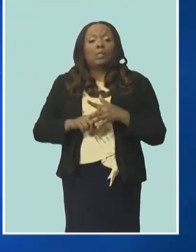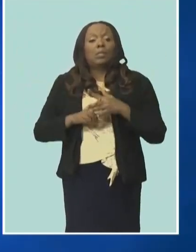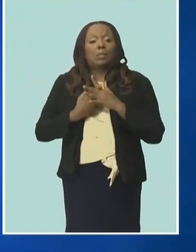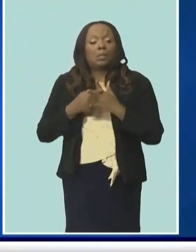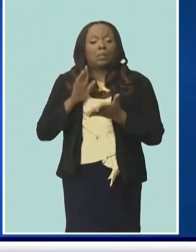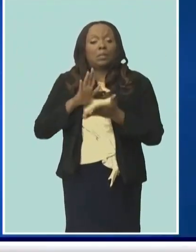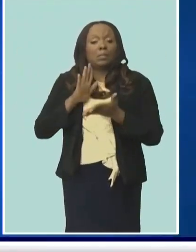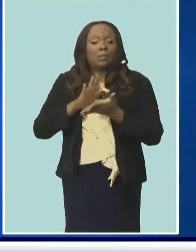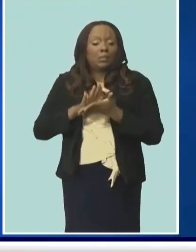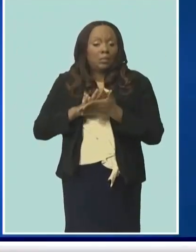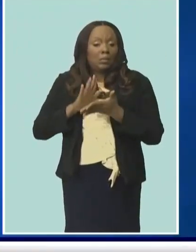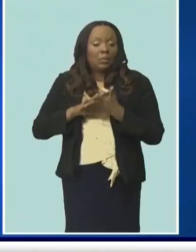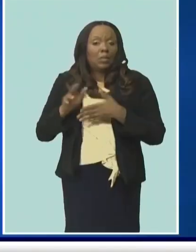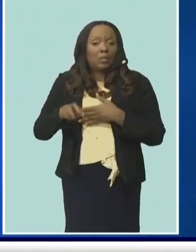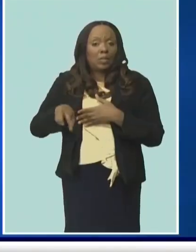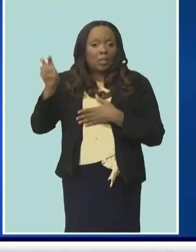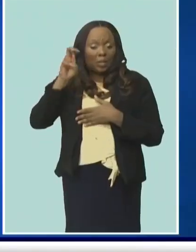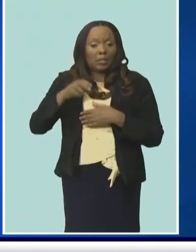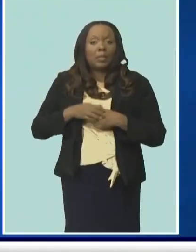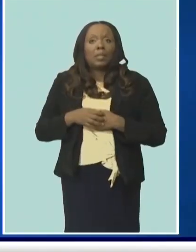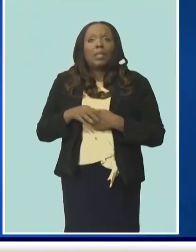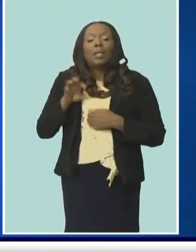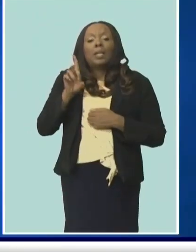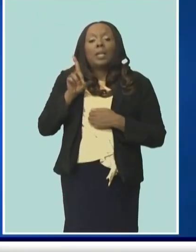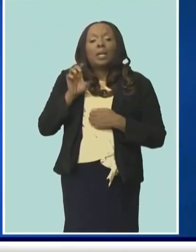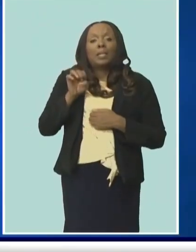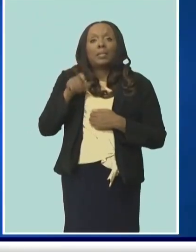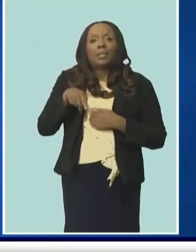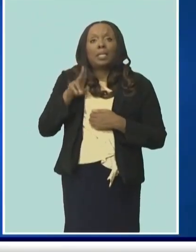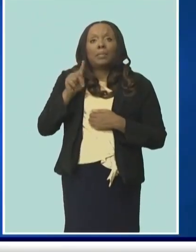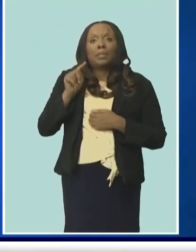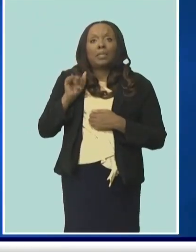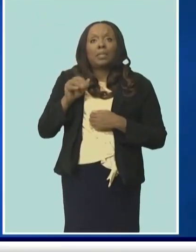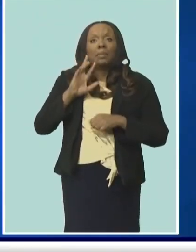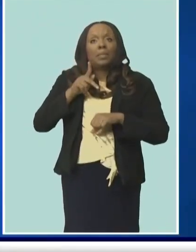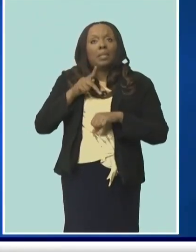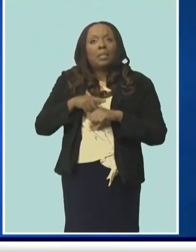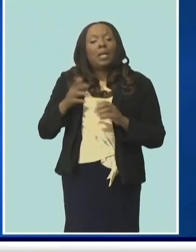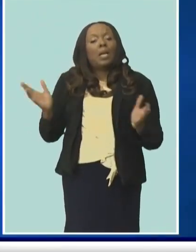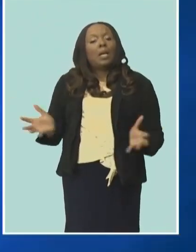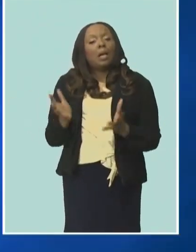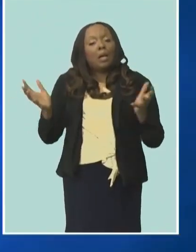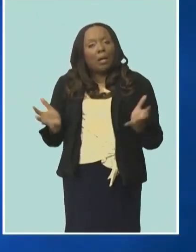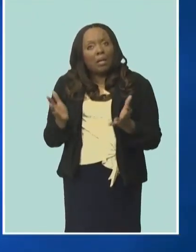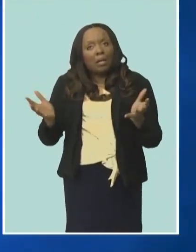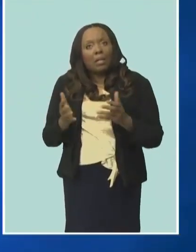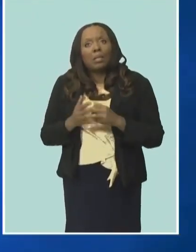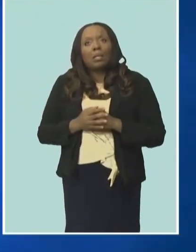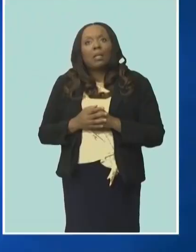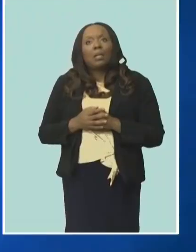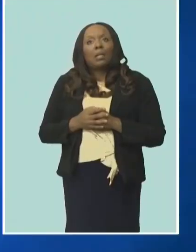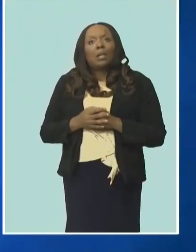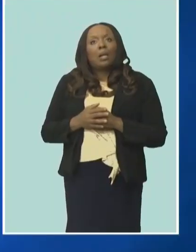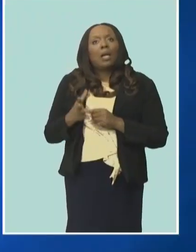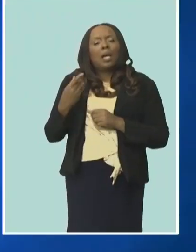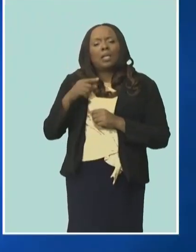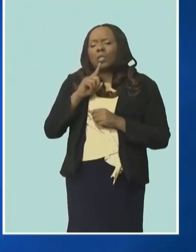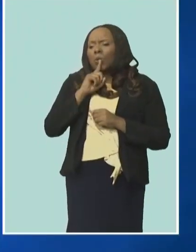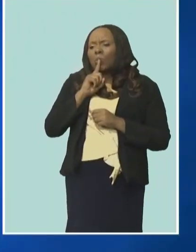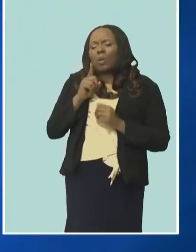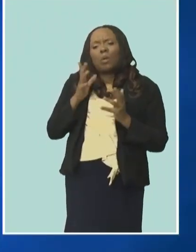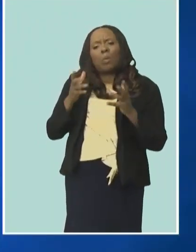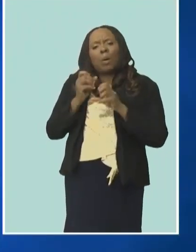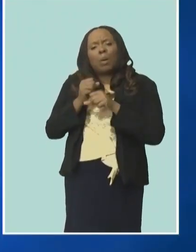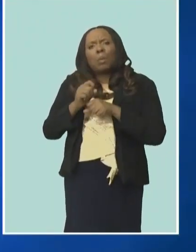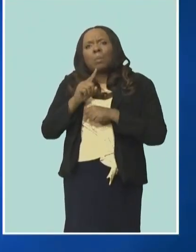journey. Deputy Principal Samuel Boyne urged them to stay the course, likening success to a steady drip of water carving a